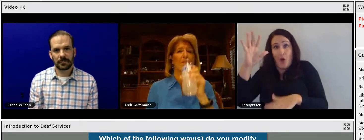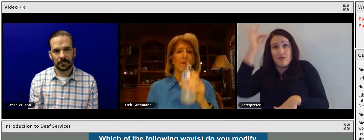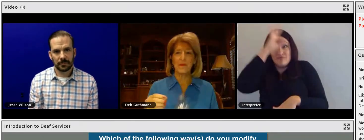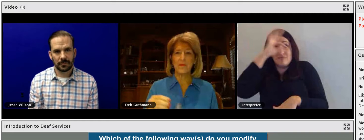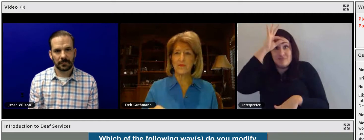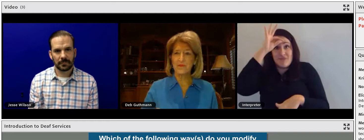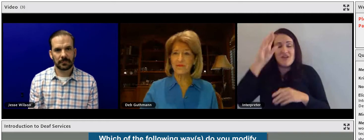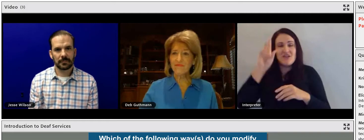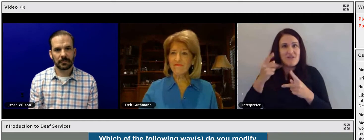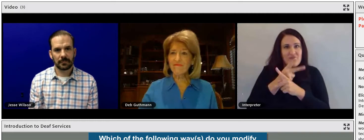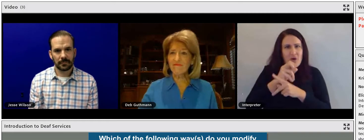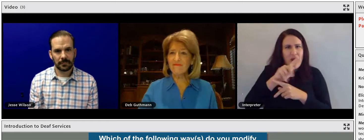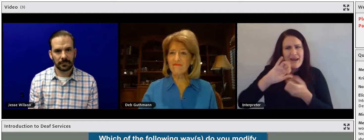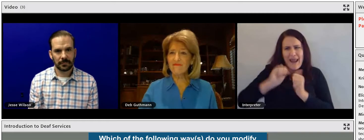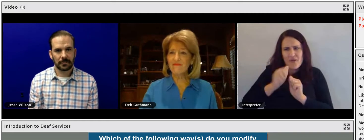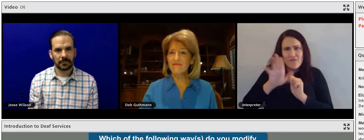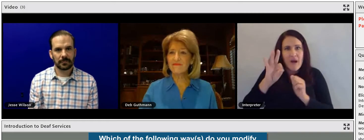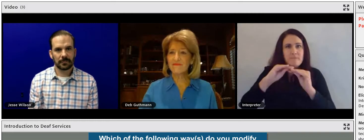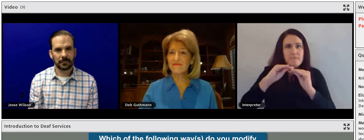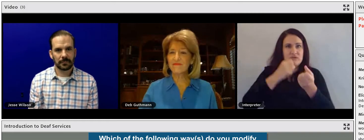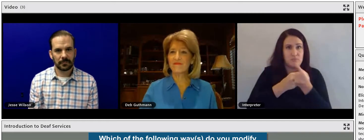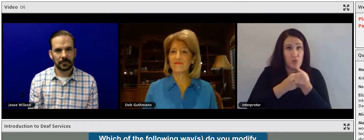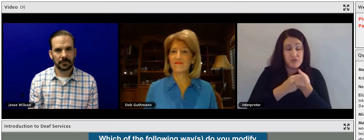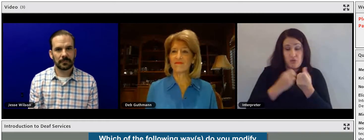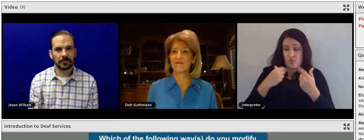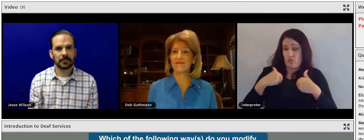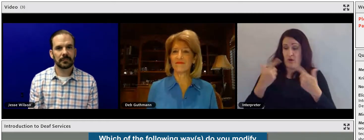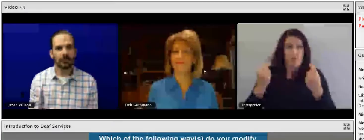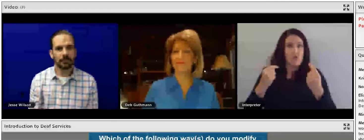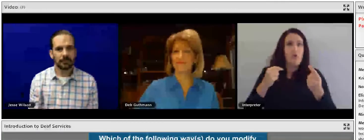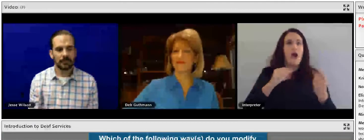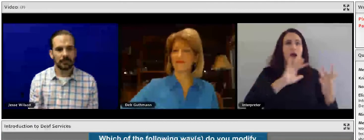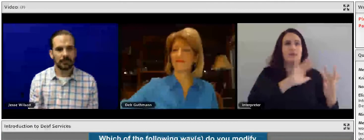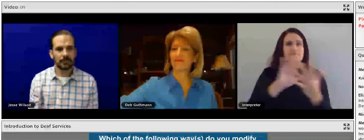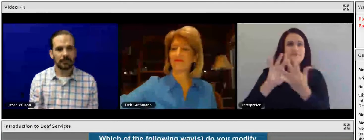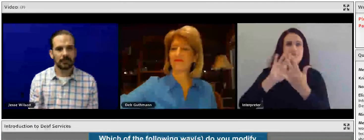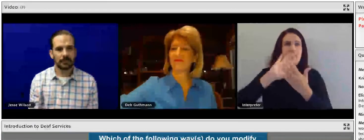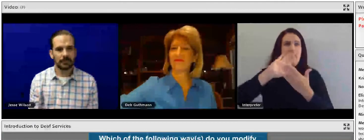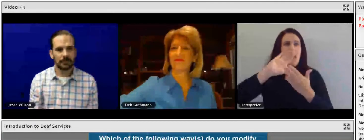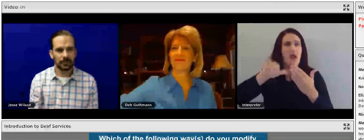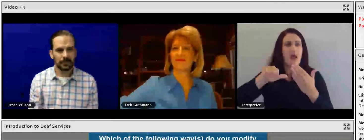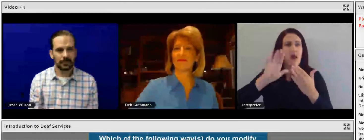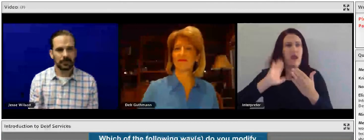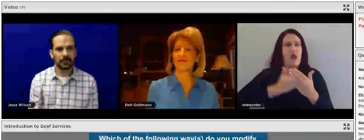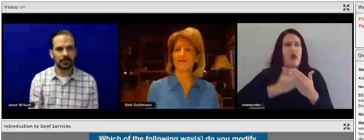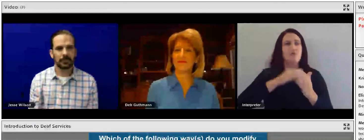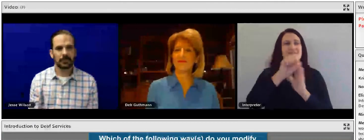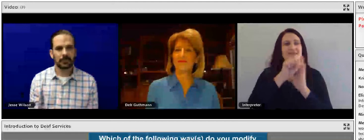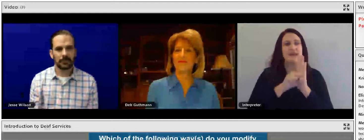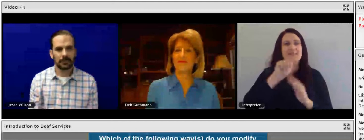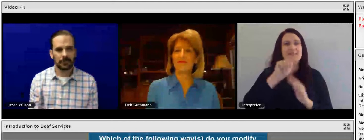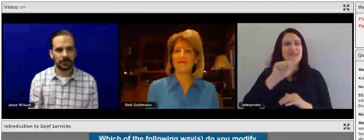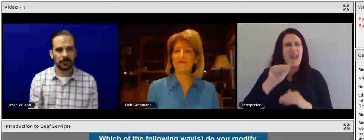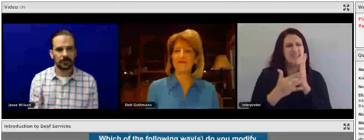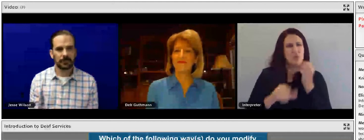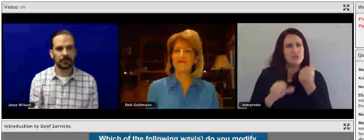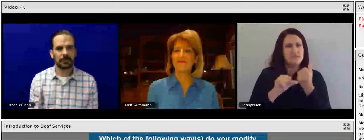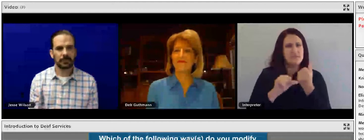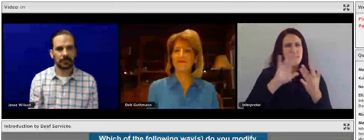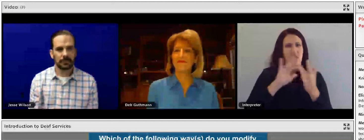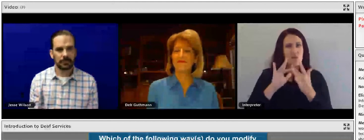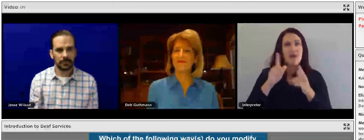get more support, I reached out to our state TA network, the Technical Assistance Network, and was connected to